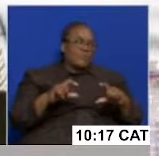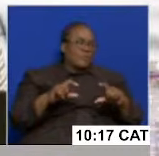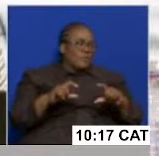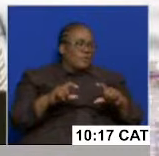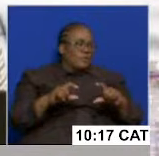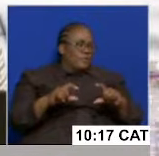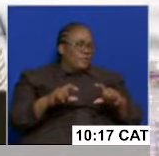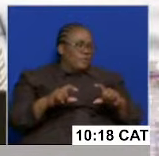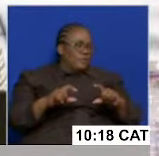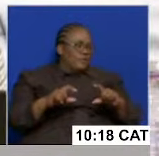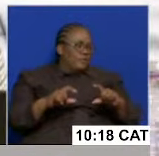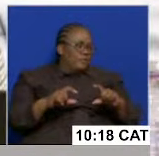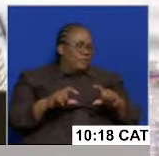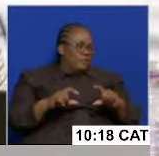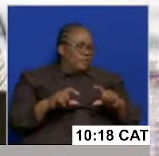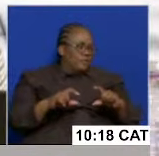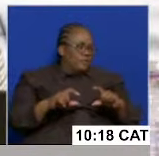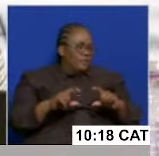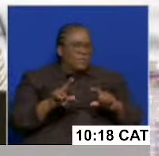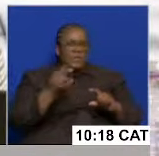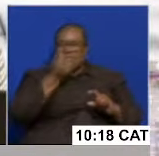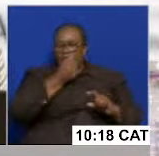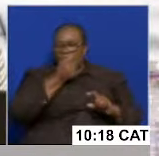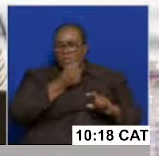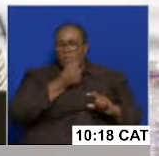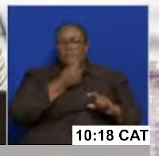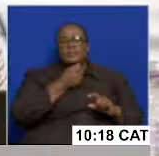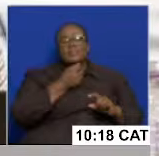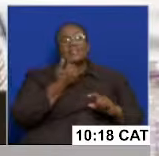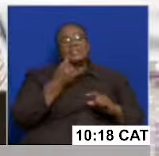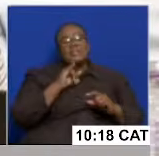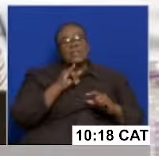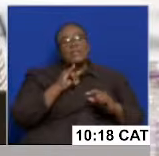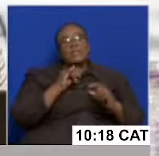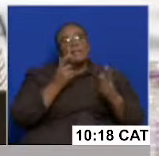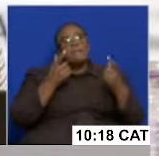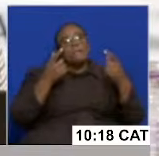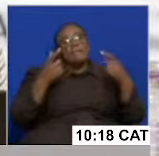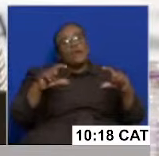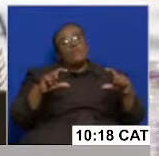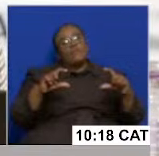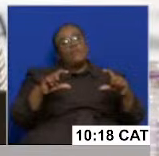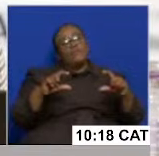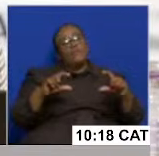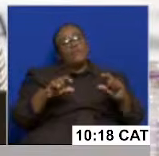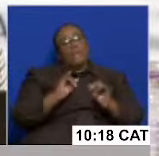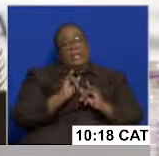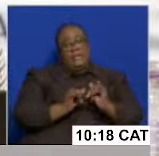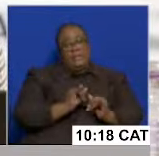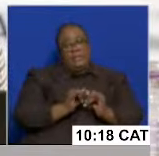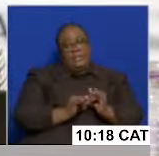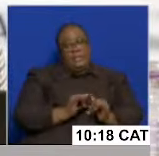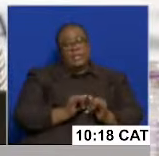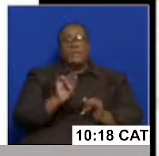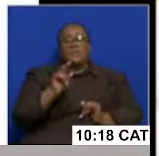My apologies. Still in paragraph 11, you indicate in